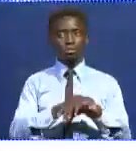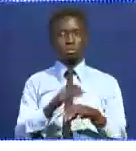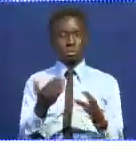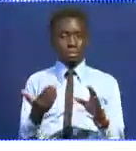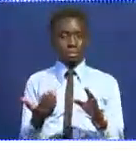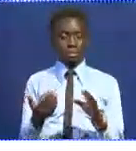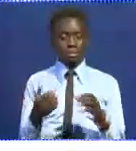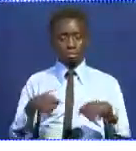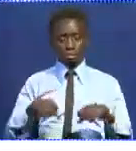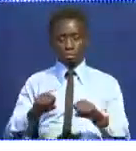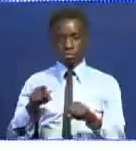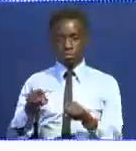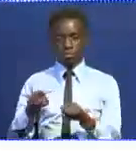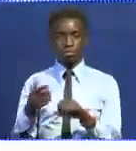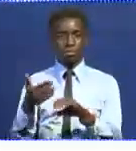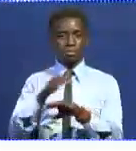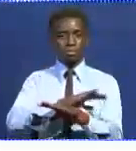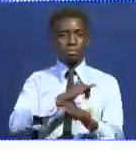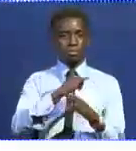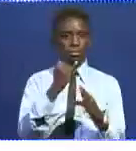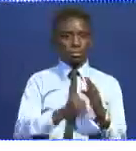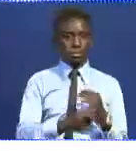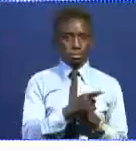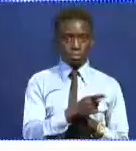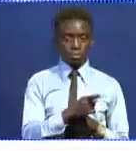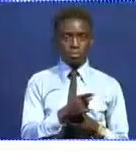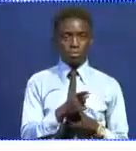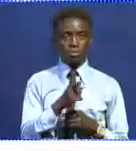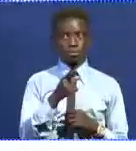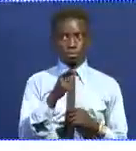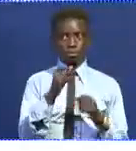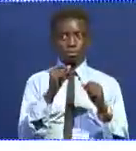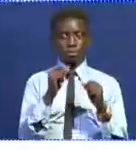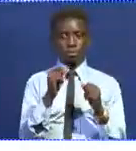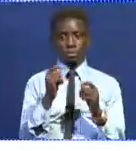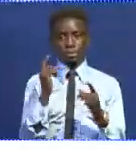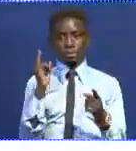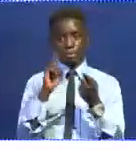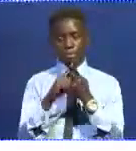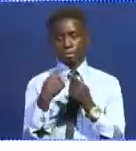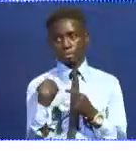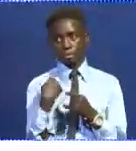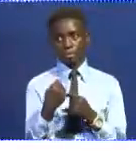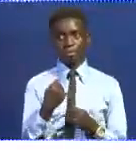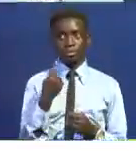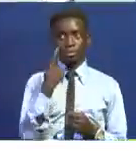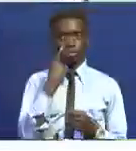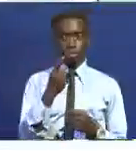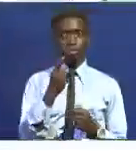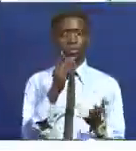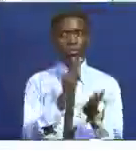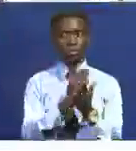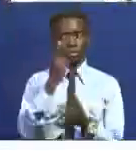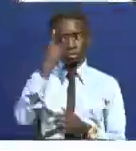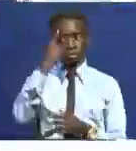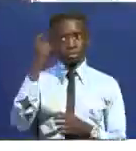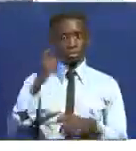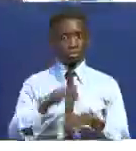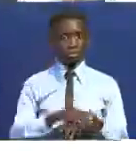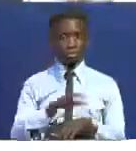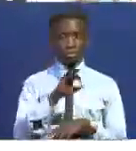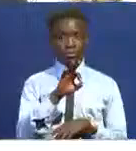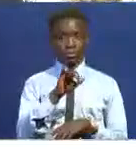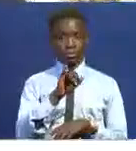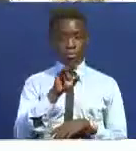their motorcycle, a reality that until recently was a mere pipe dream. Fintech